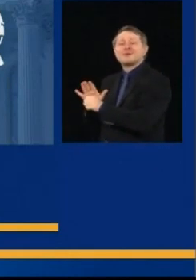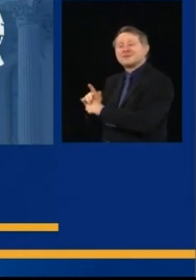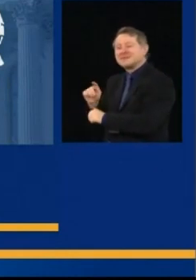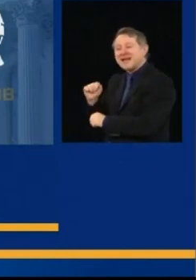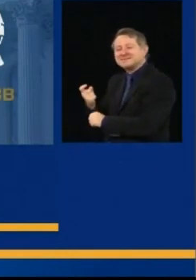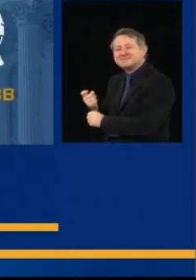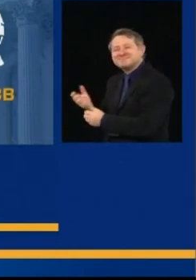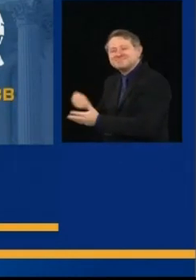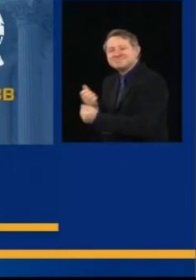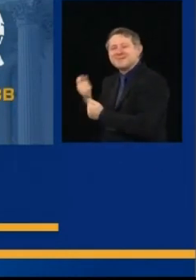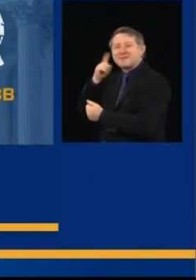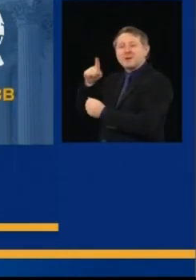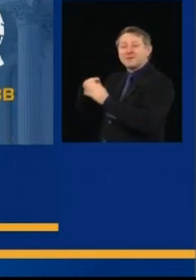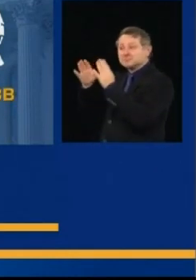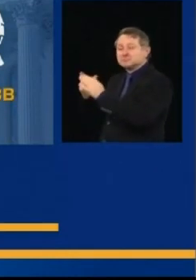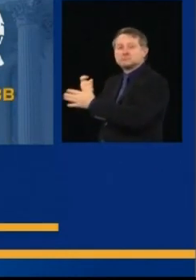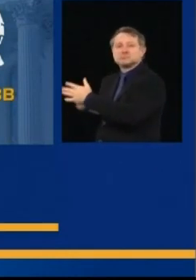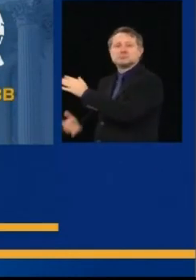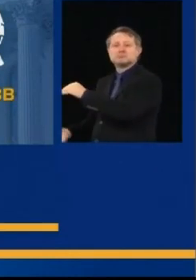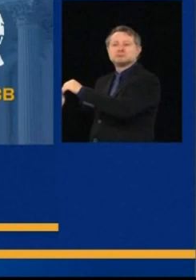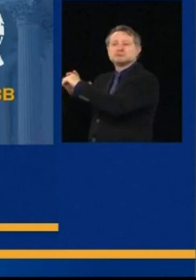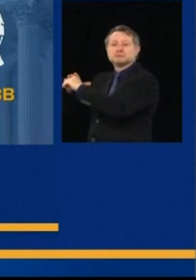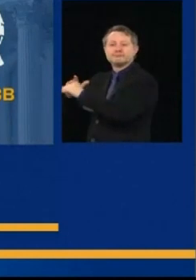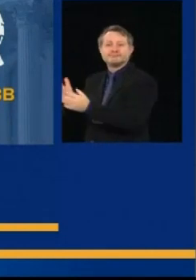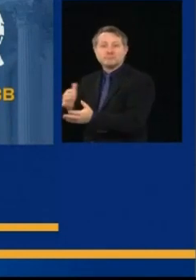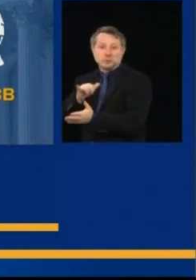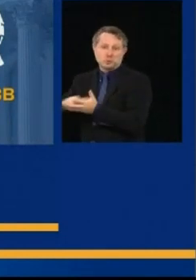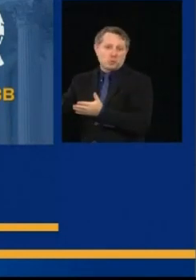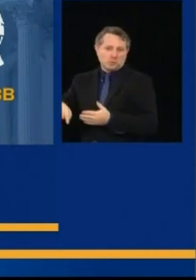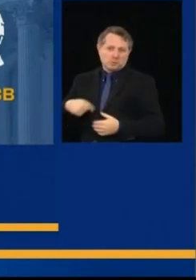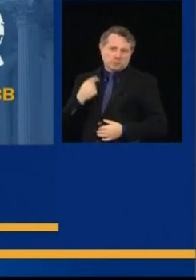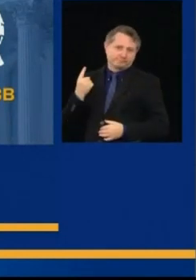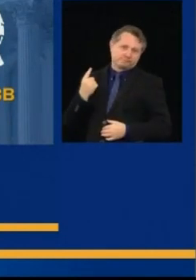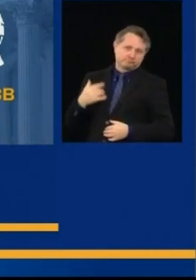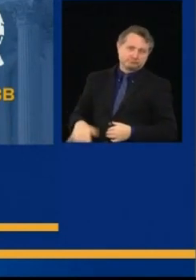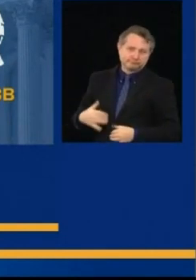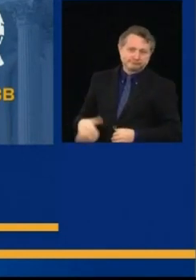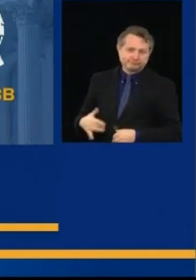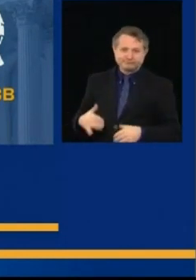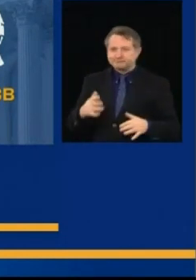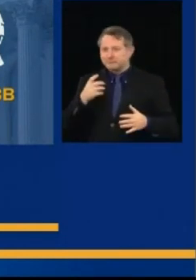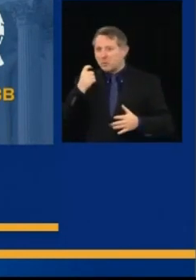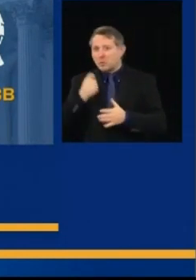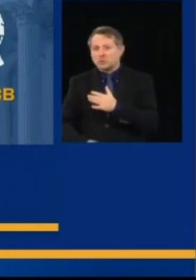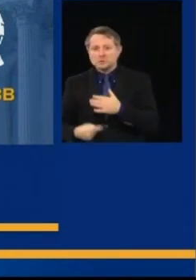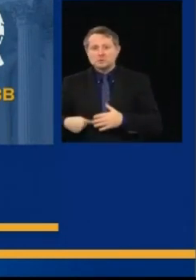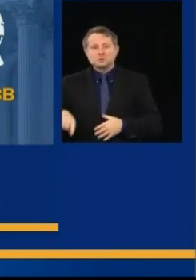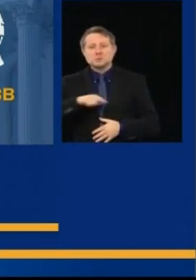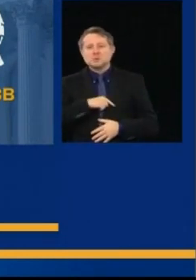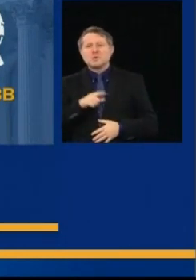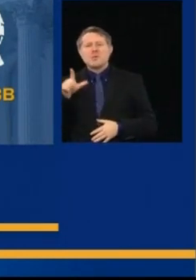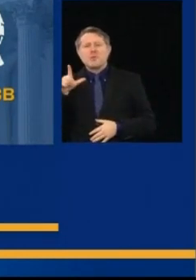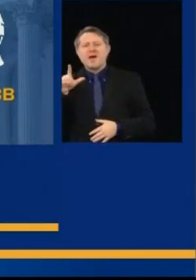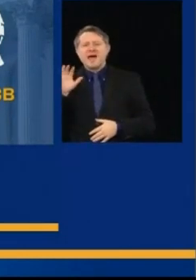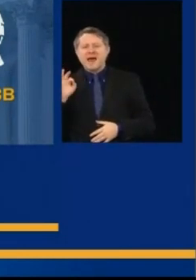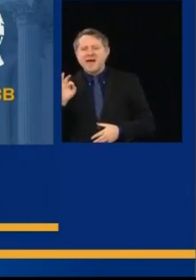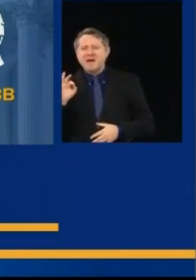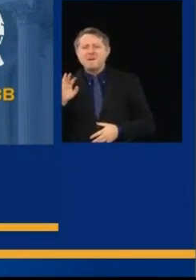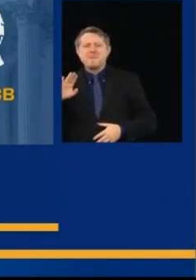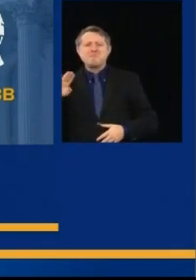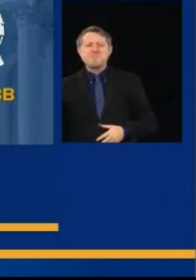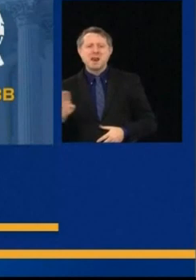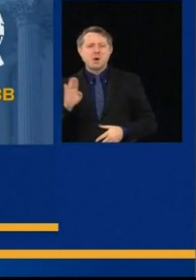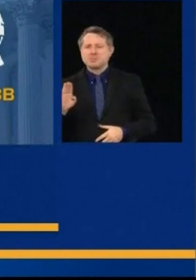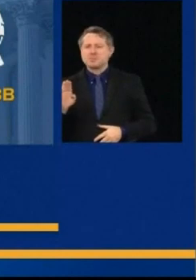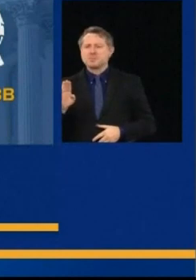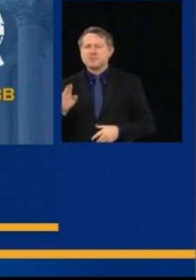states. New York is one of them. It costs New York State about $29 billion per year. State of